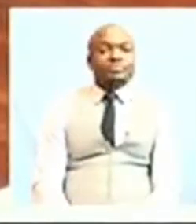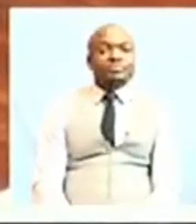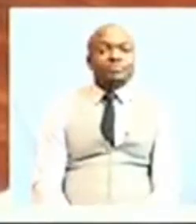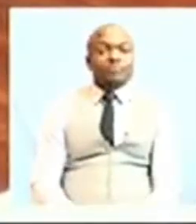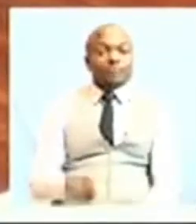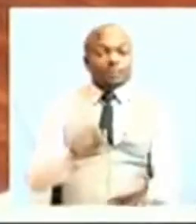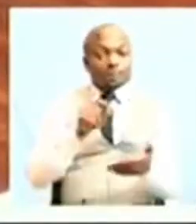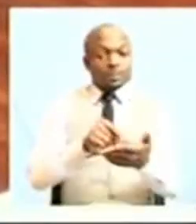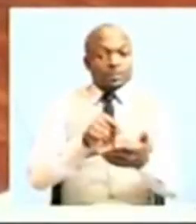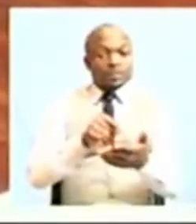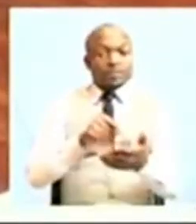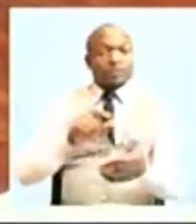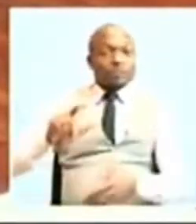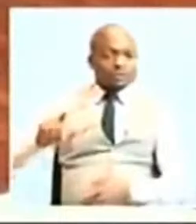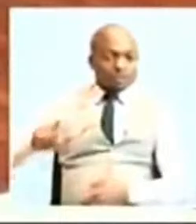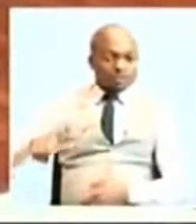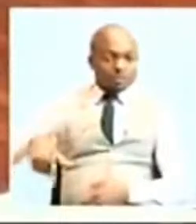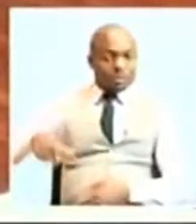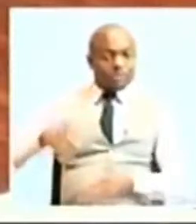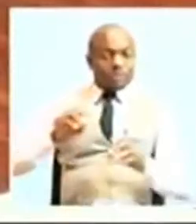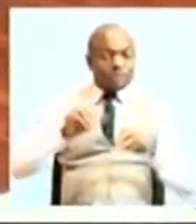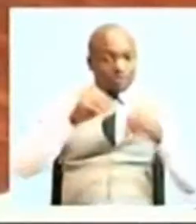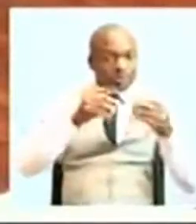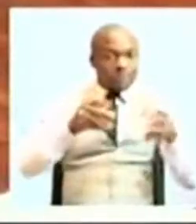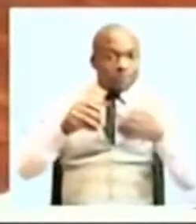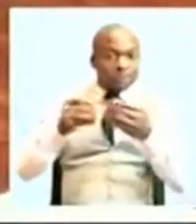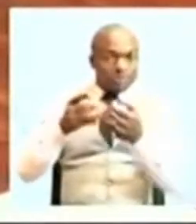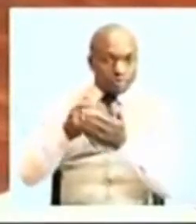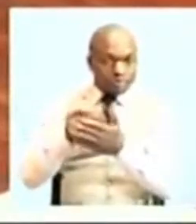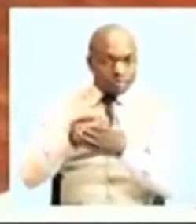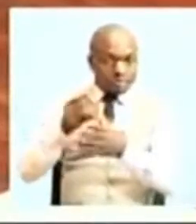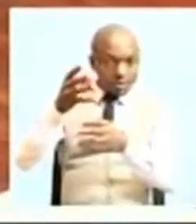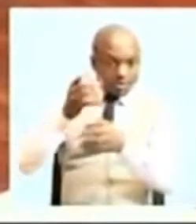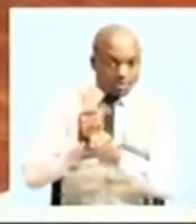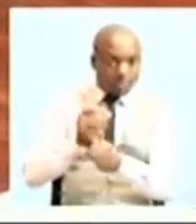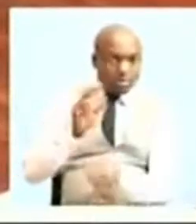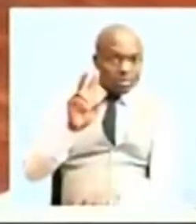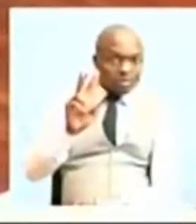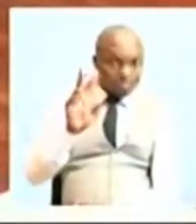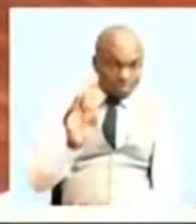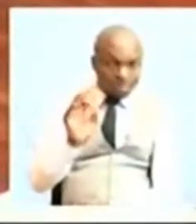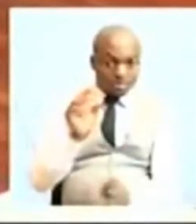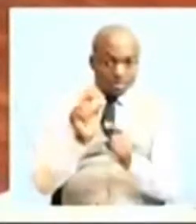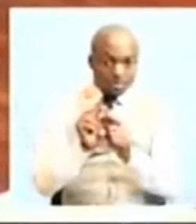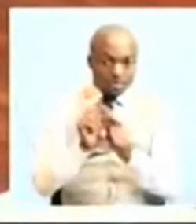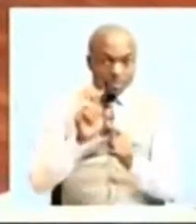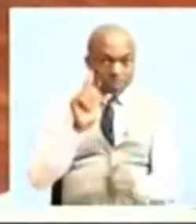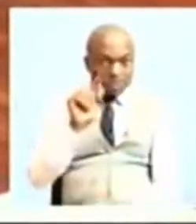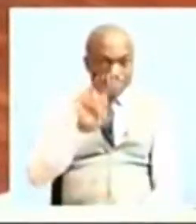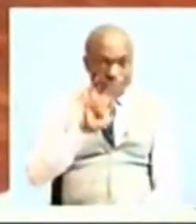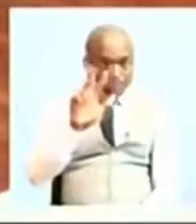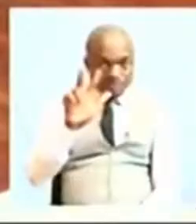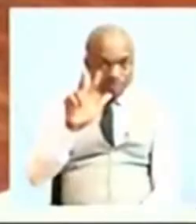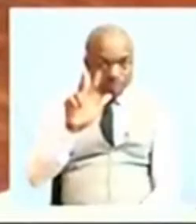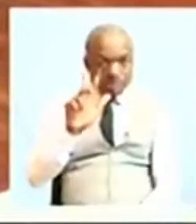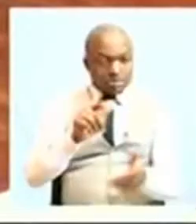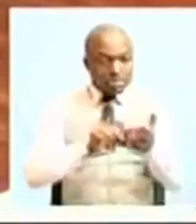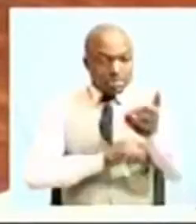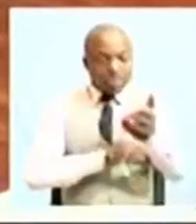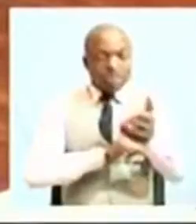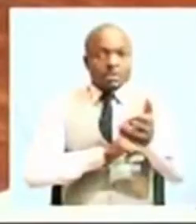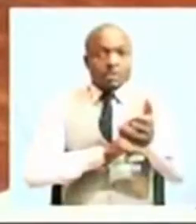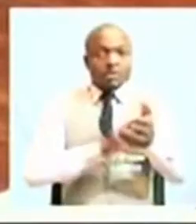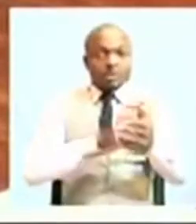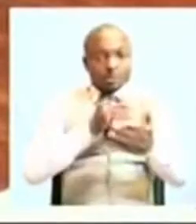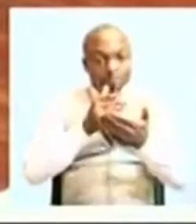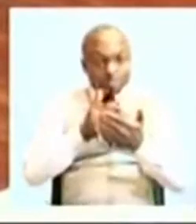This was due to late disbursement of some funds which were received on 29th December 2023, as well as the lengthy procurement process